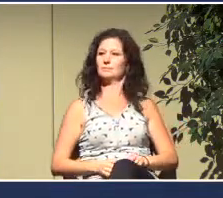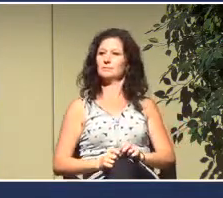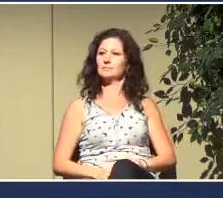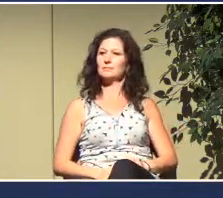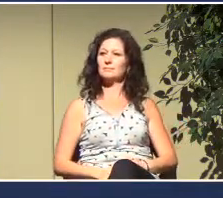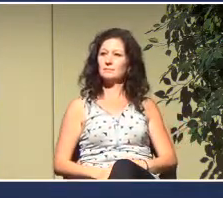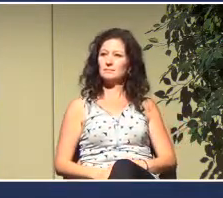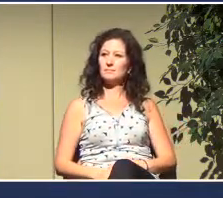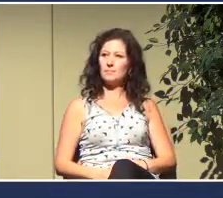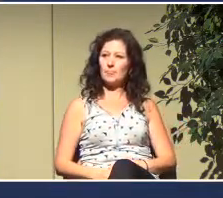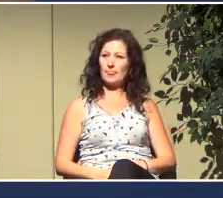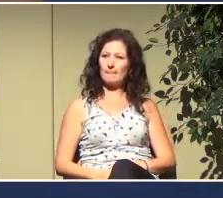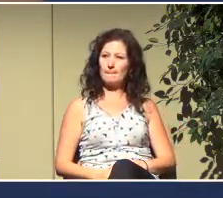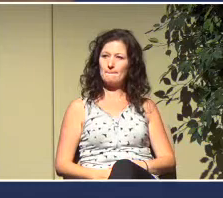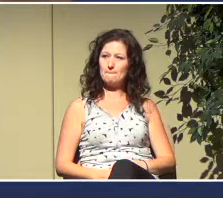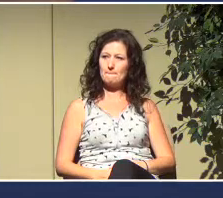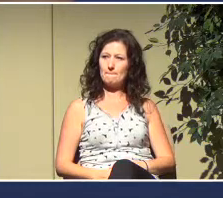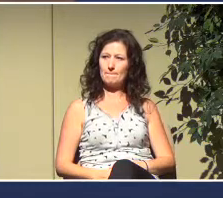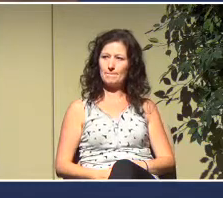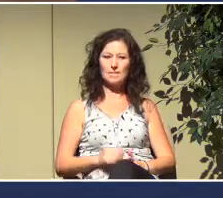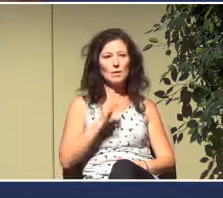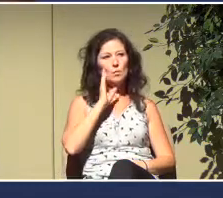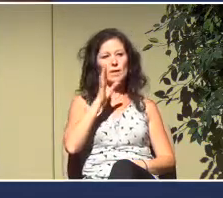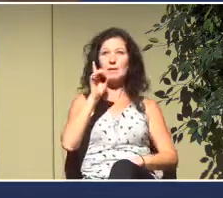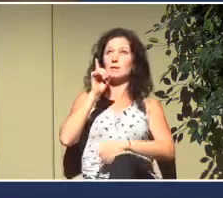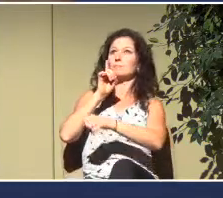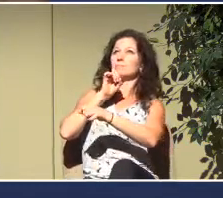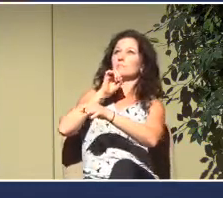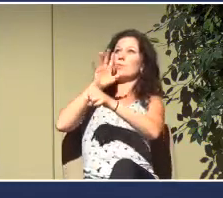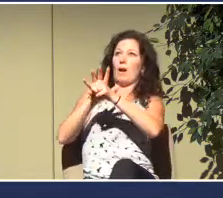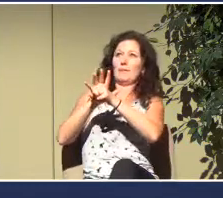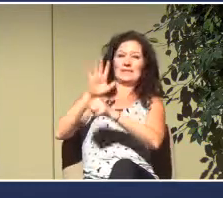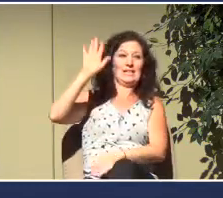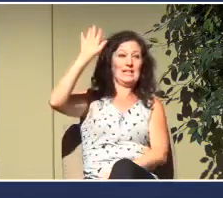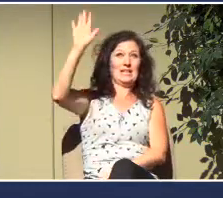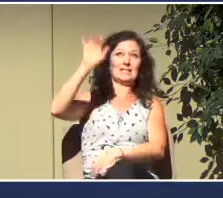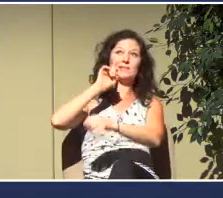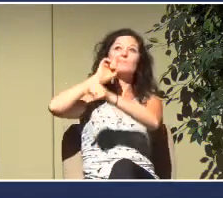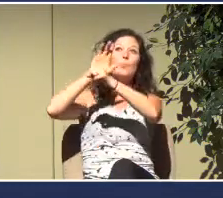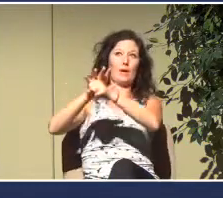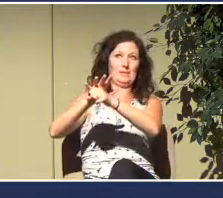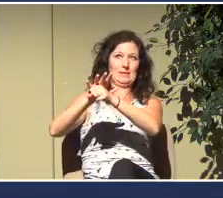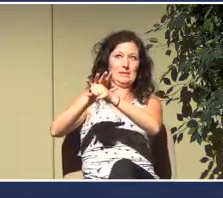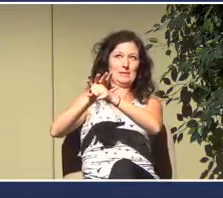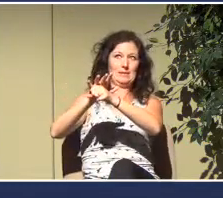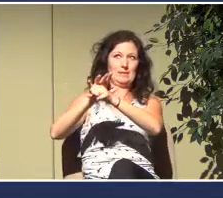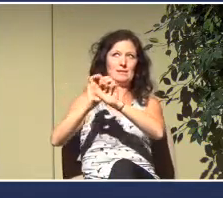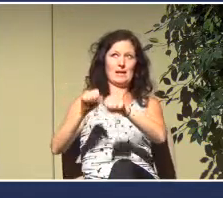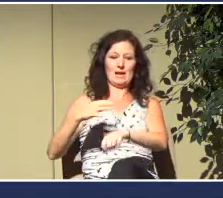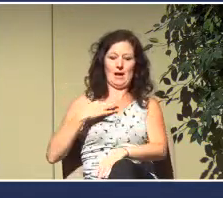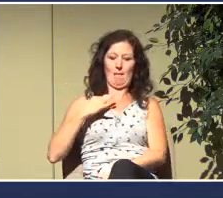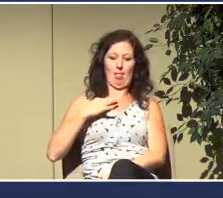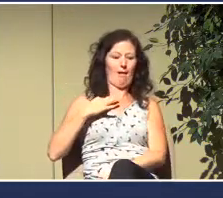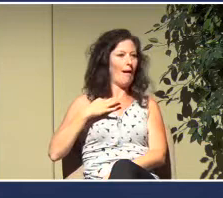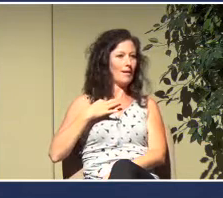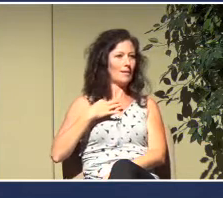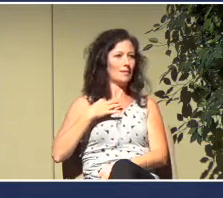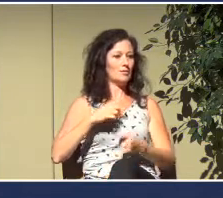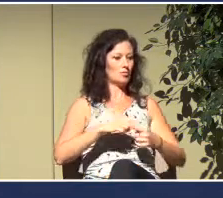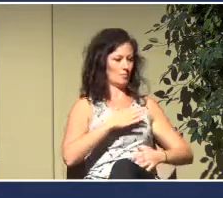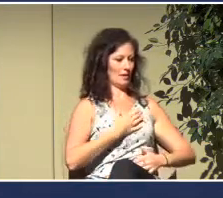What we're doing with this pattern is applying the promises of God specifically to the point where we need them to be